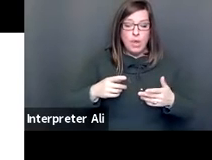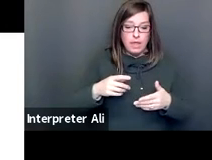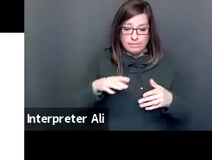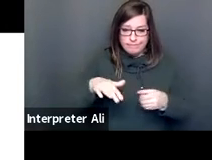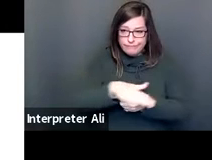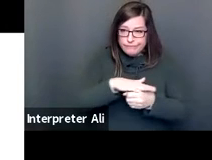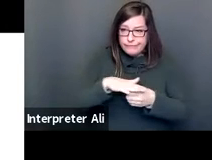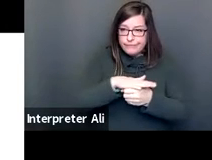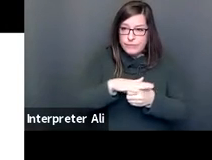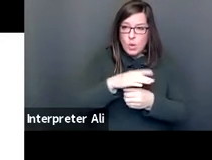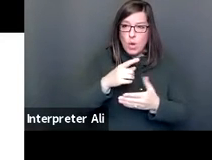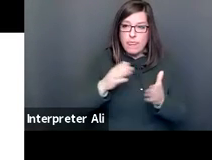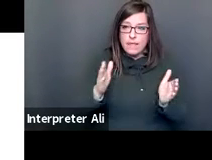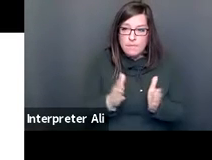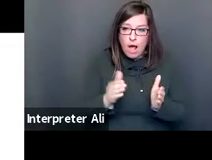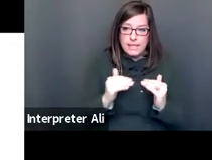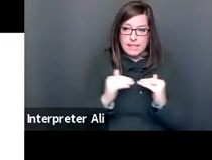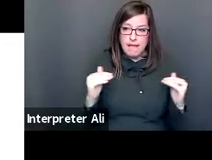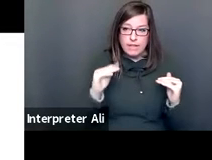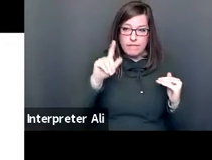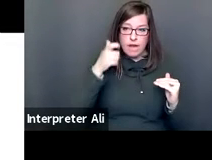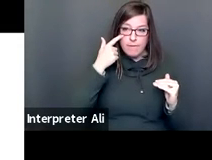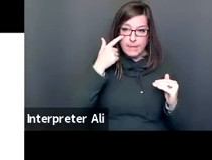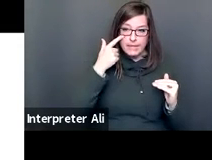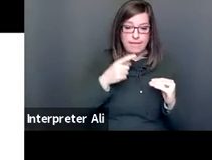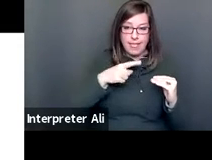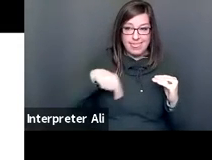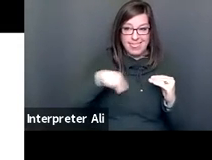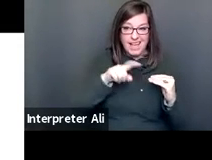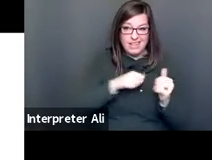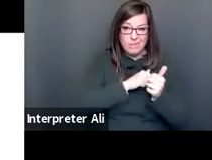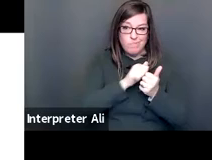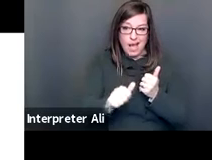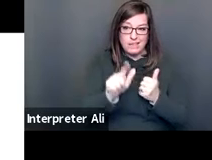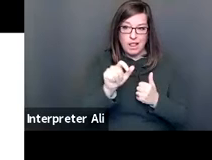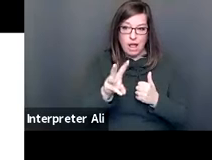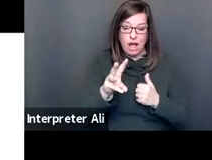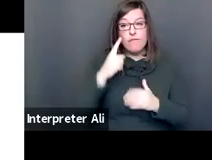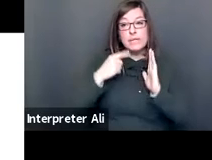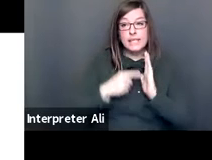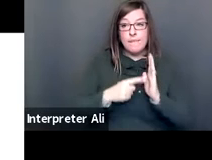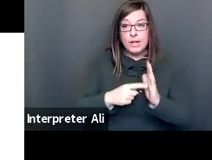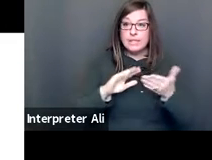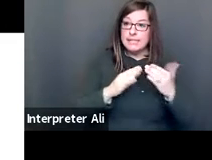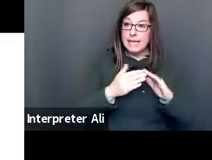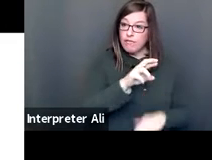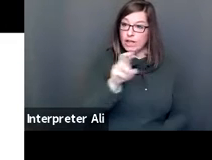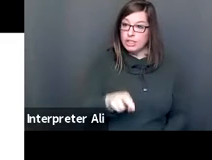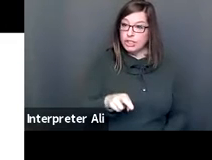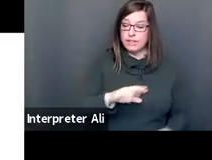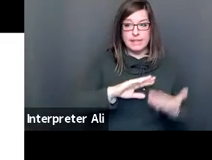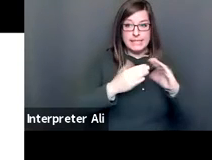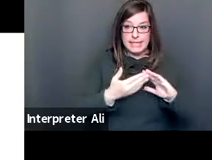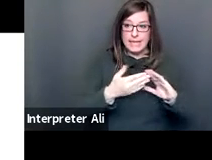is in your community that they would have to pass the CCA law. So in the case of the City of Rochester, it's the city